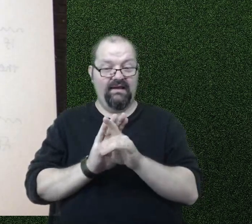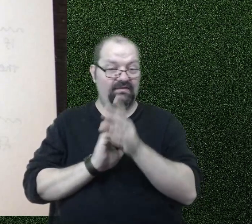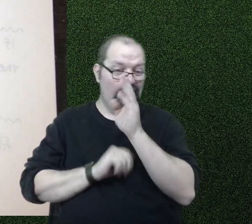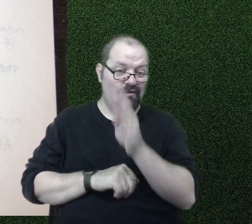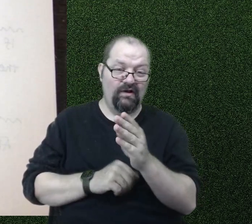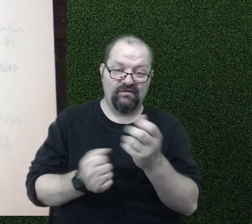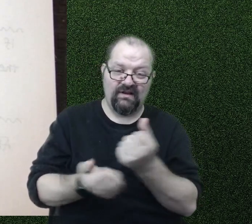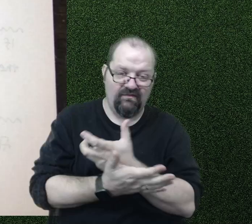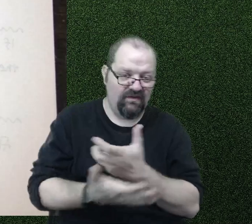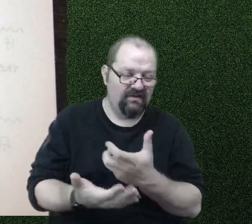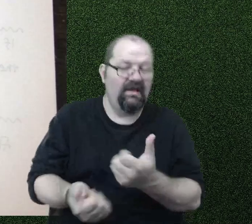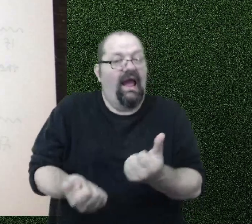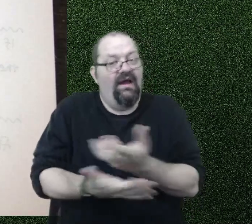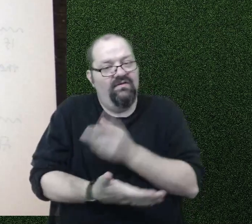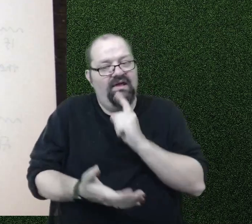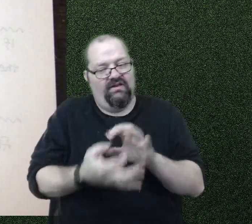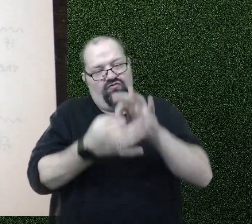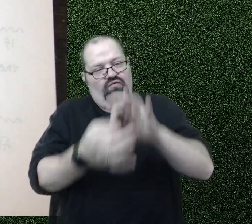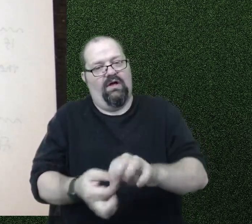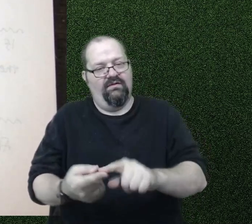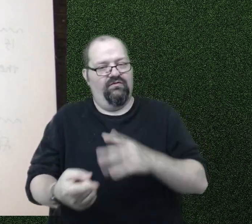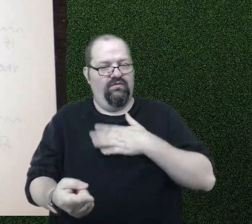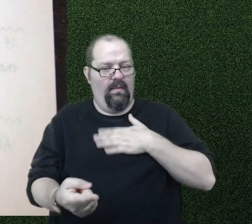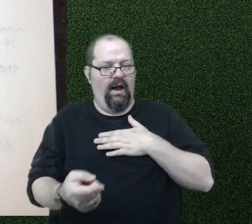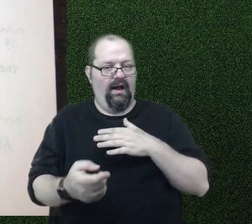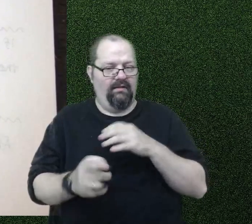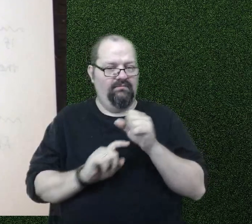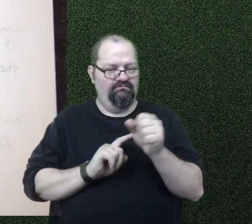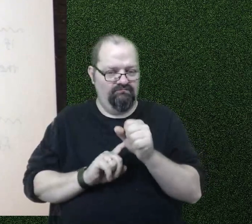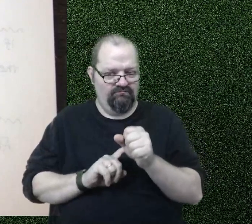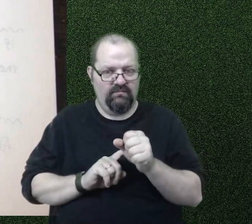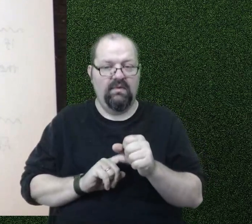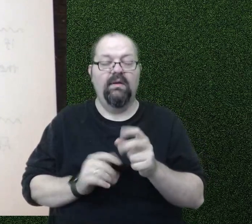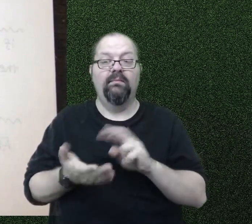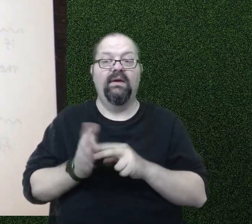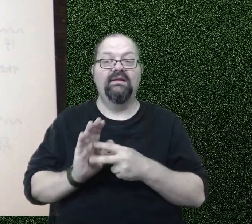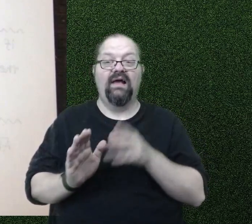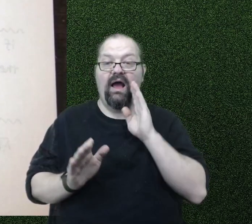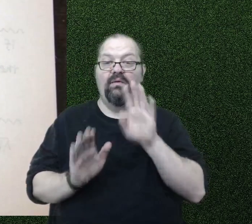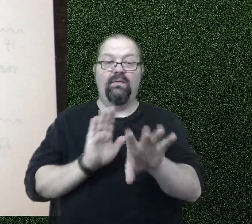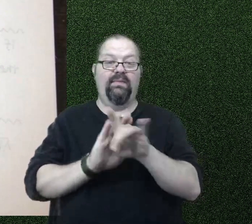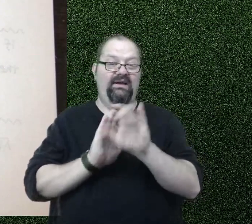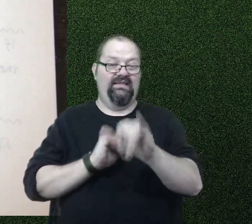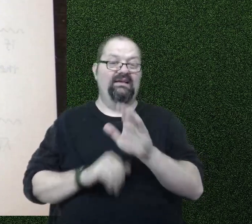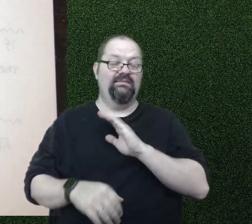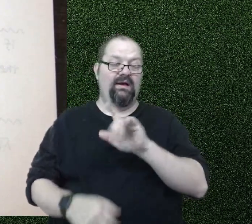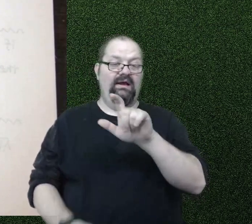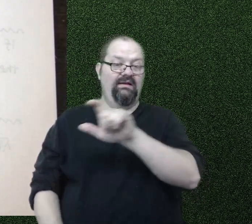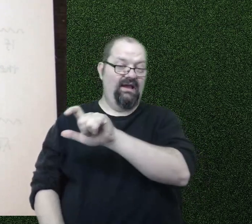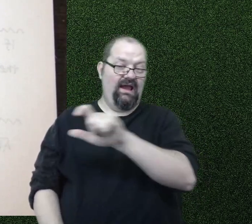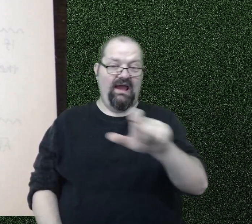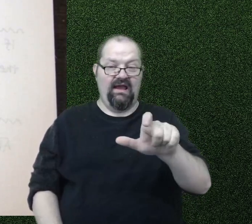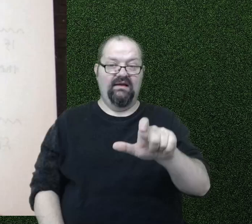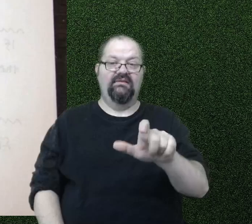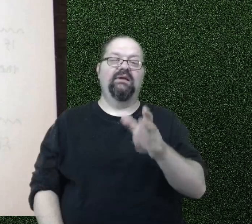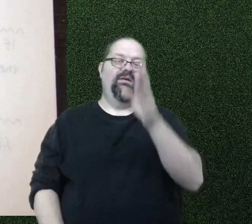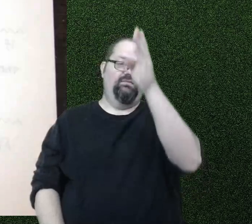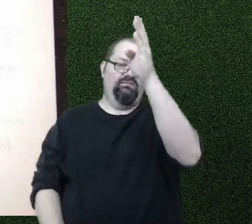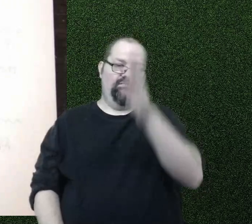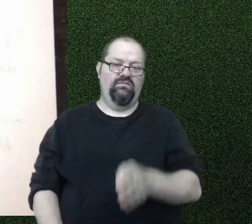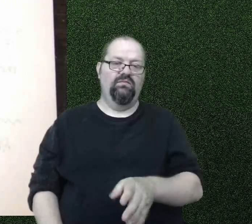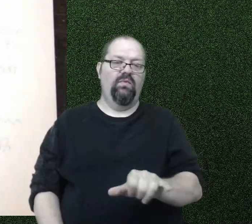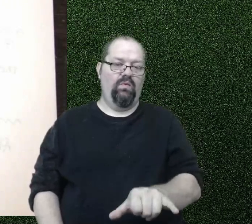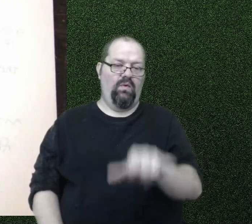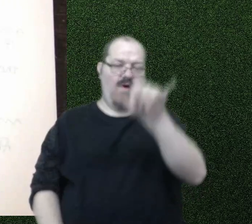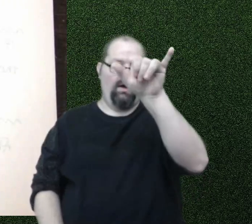fine. Everything is relative, right? So I'm going to choose this to be my positive, or this to be my x-axis, this to be my y-axis, and